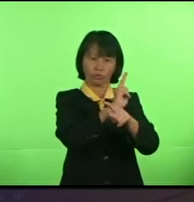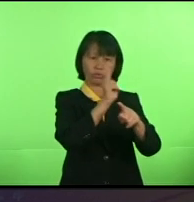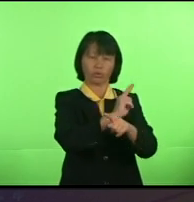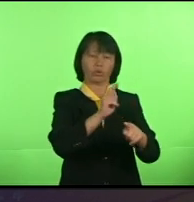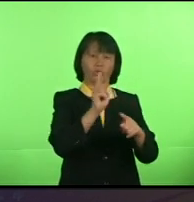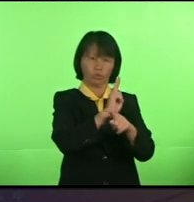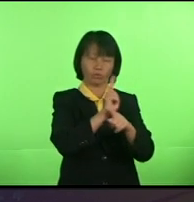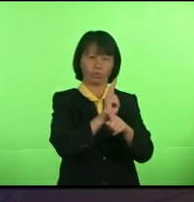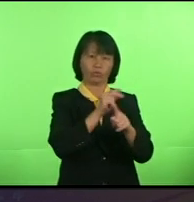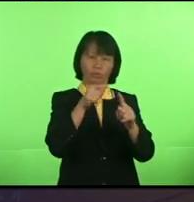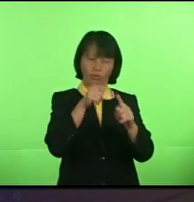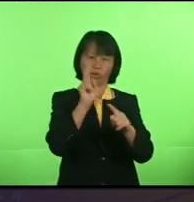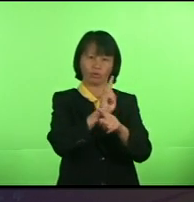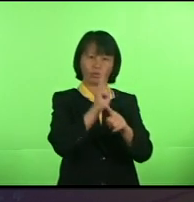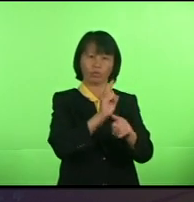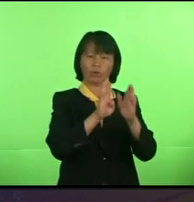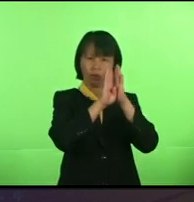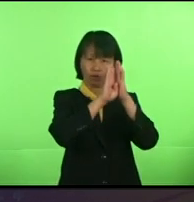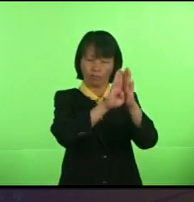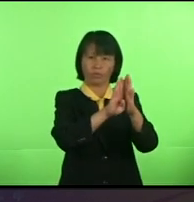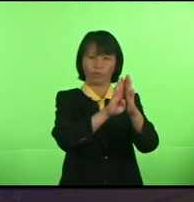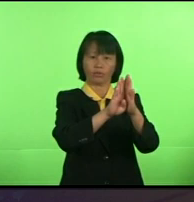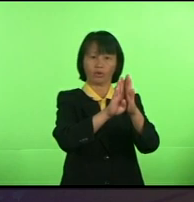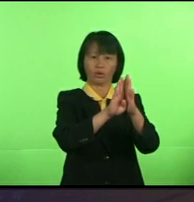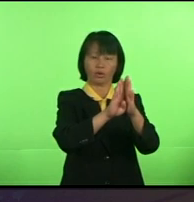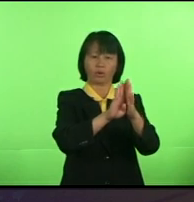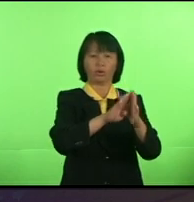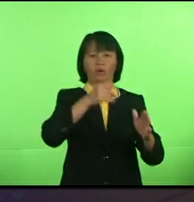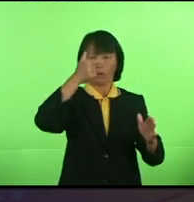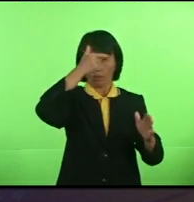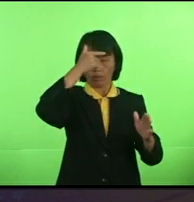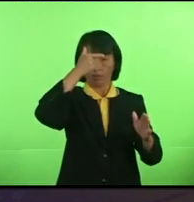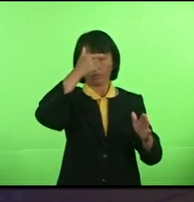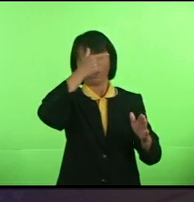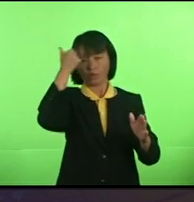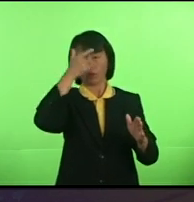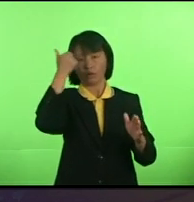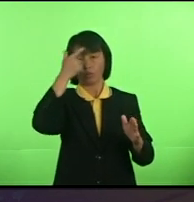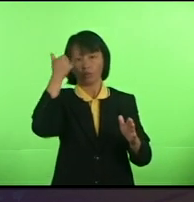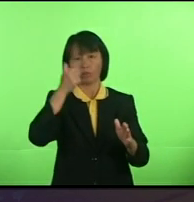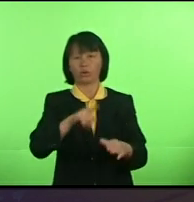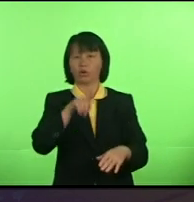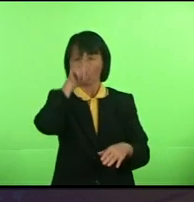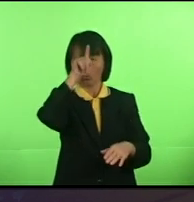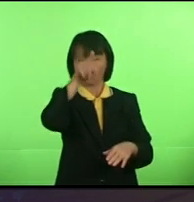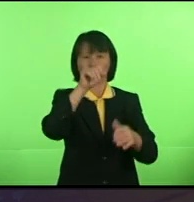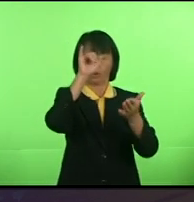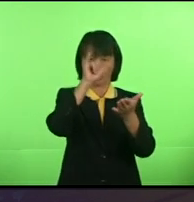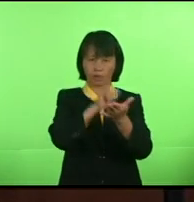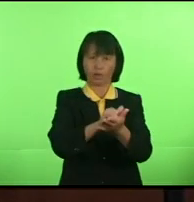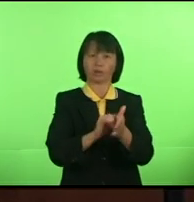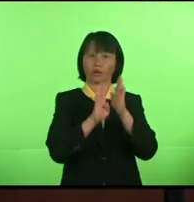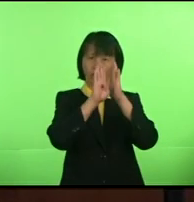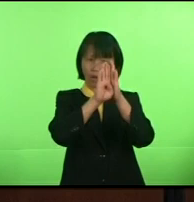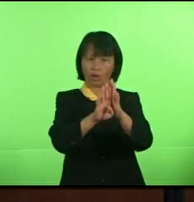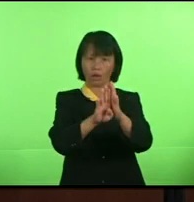of evidence, this one is because it is to ensure that the evidence used